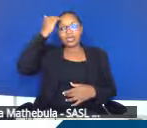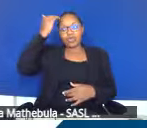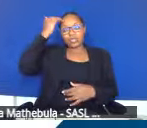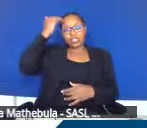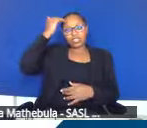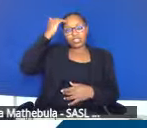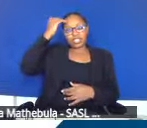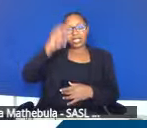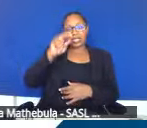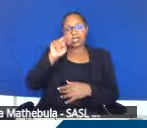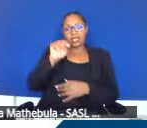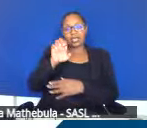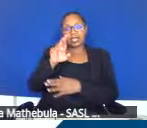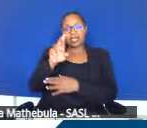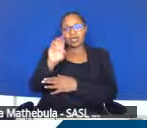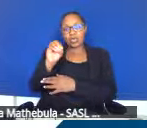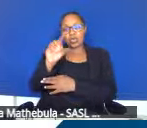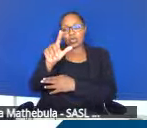gynecologist